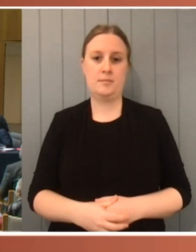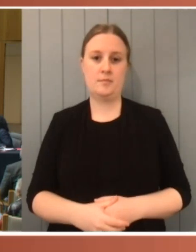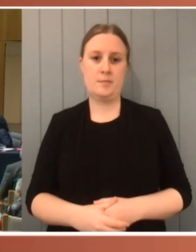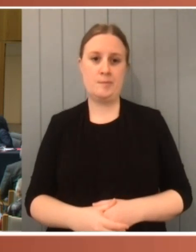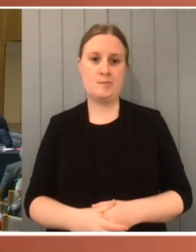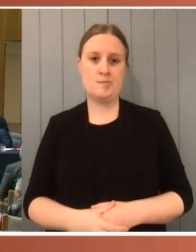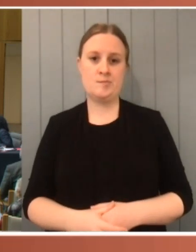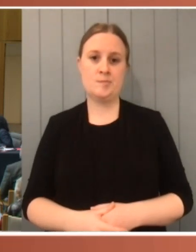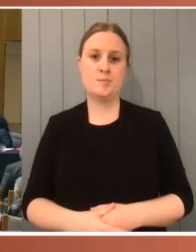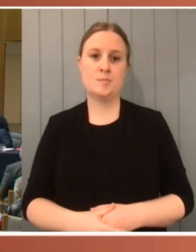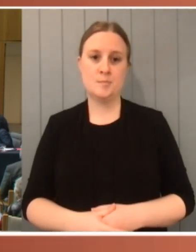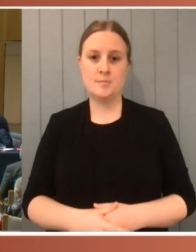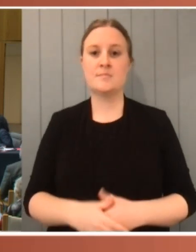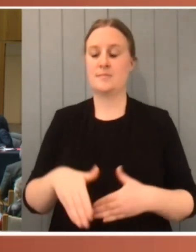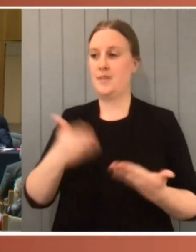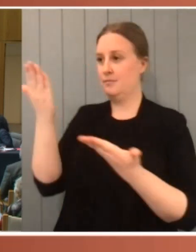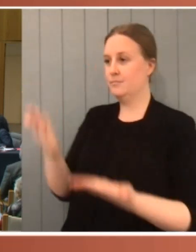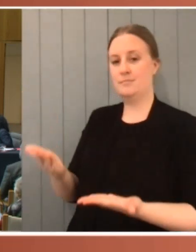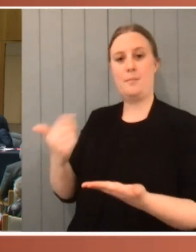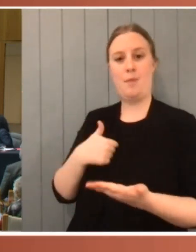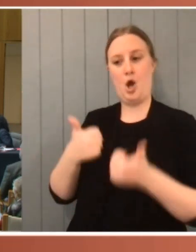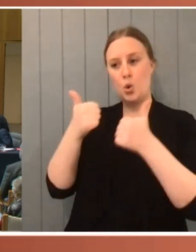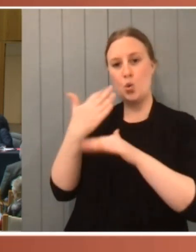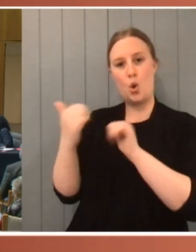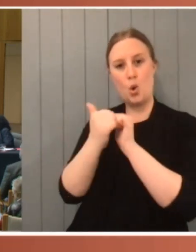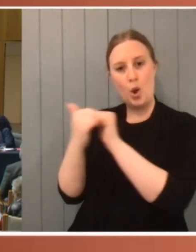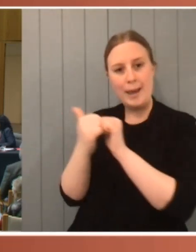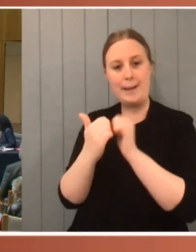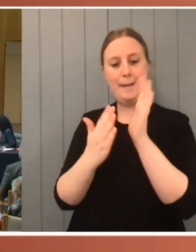introduce my good colleague Matteo Bonotti from Monash. Thank you very much.